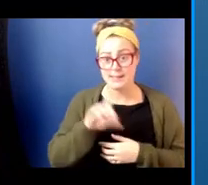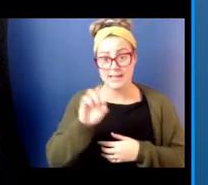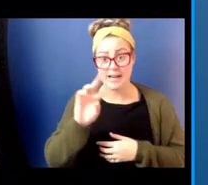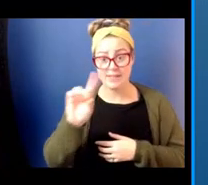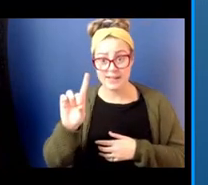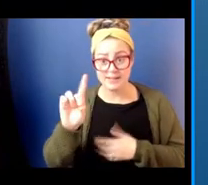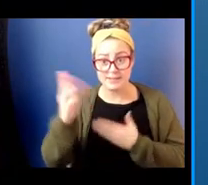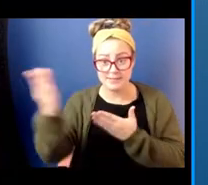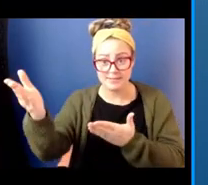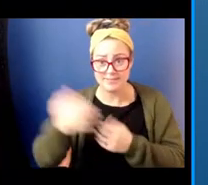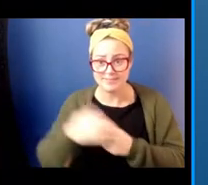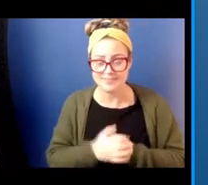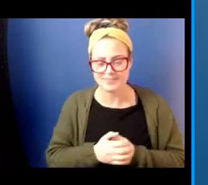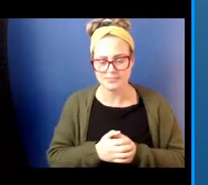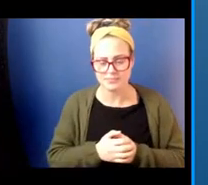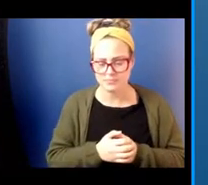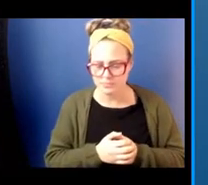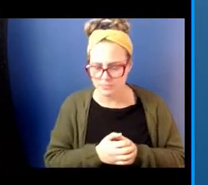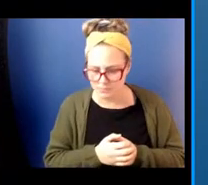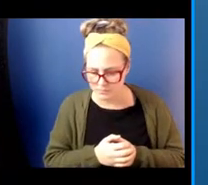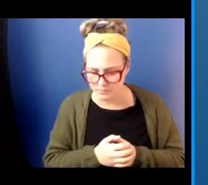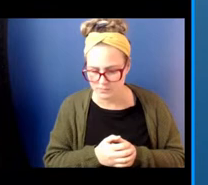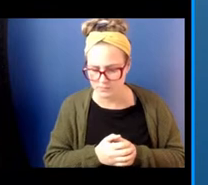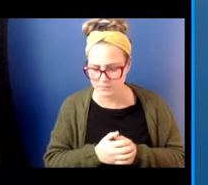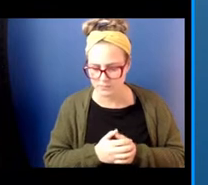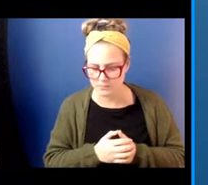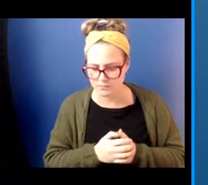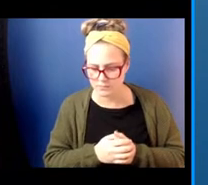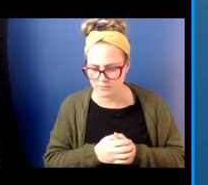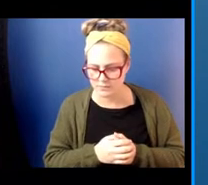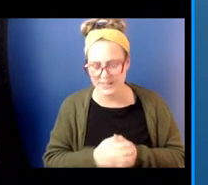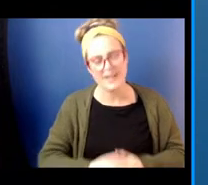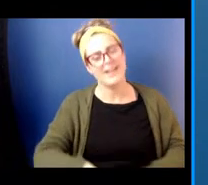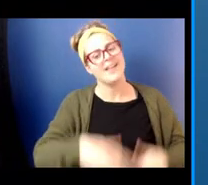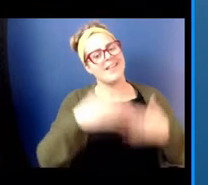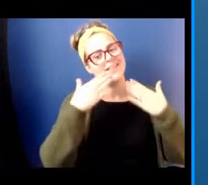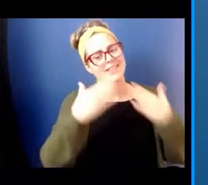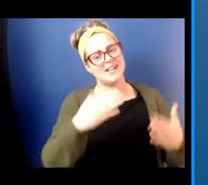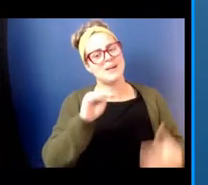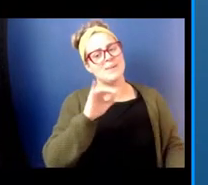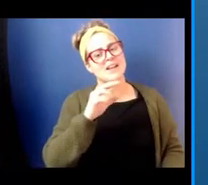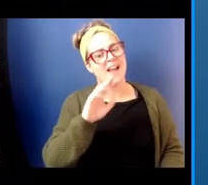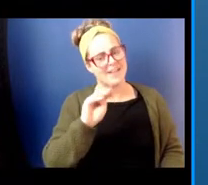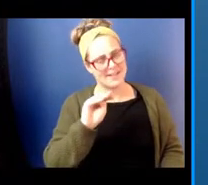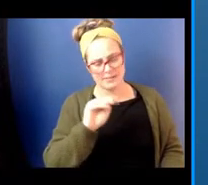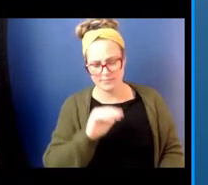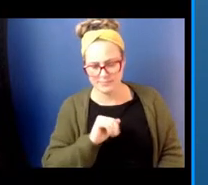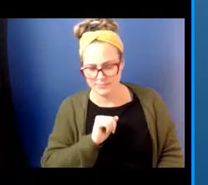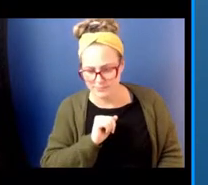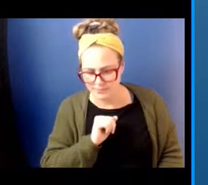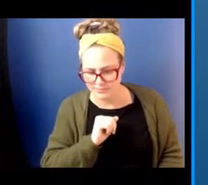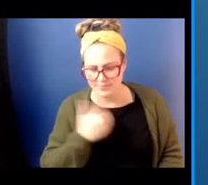think uh thank you mignon David McDonald Washington State